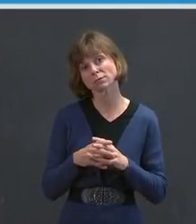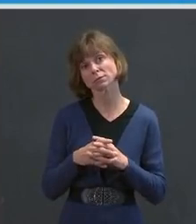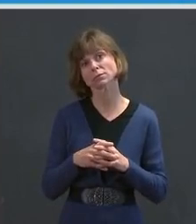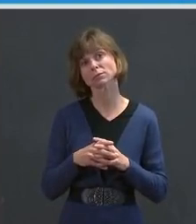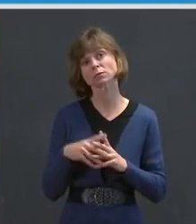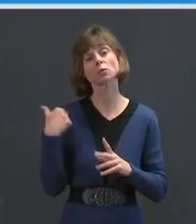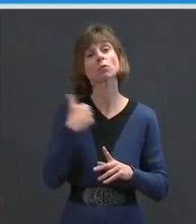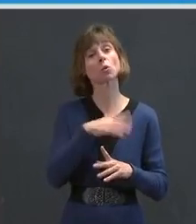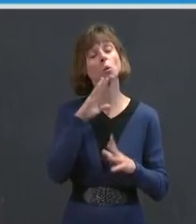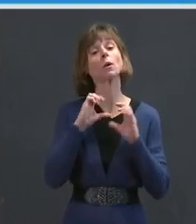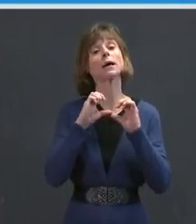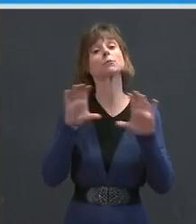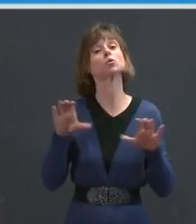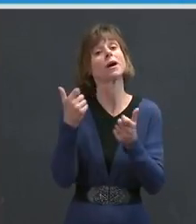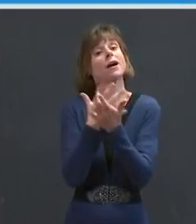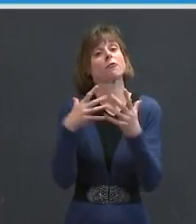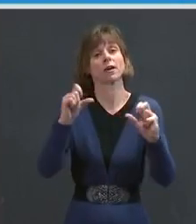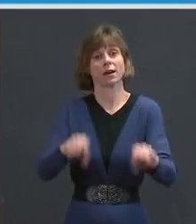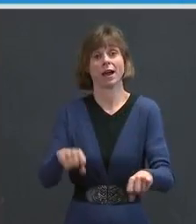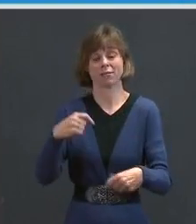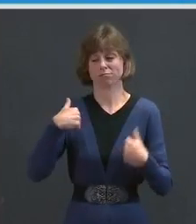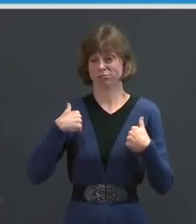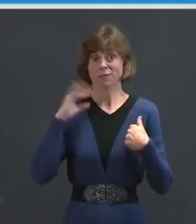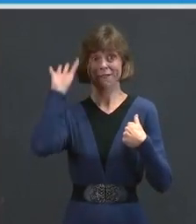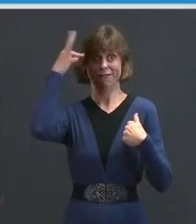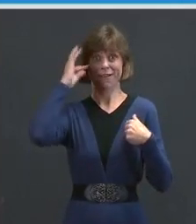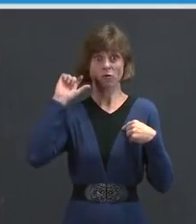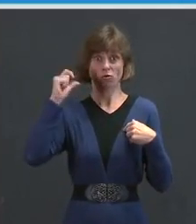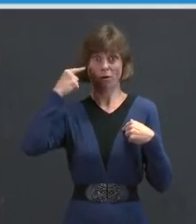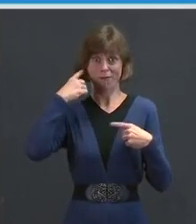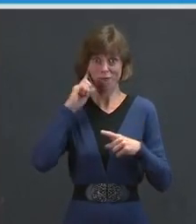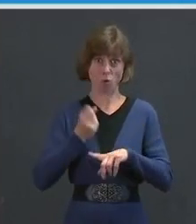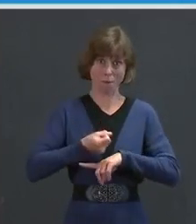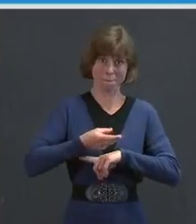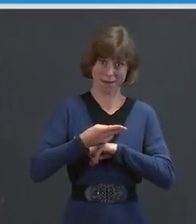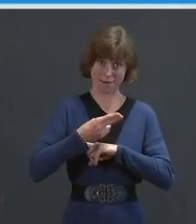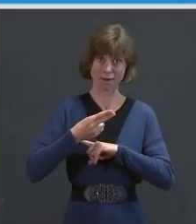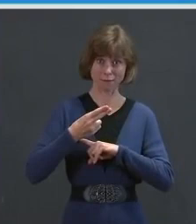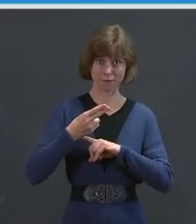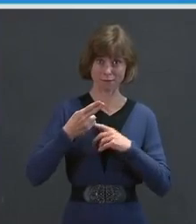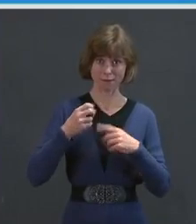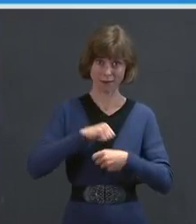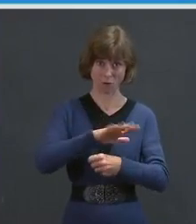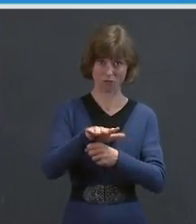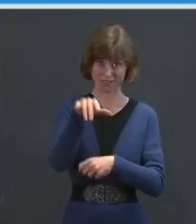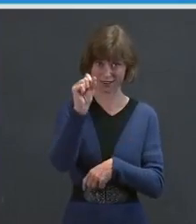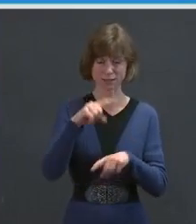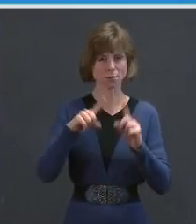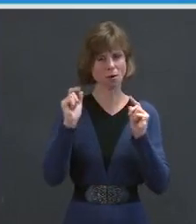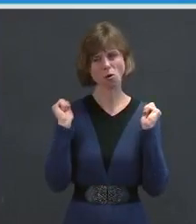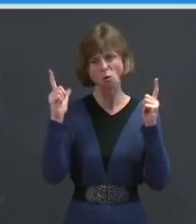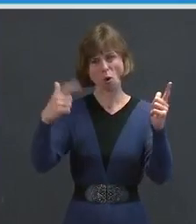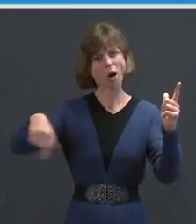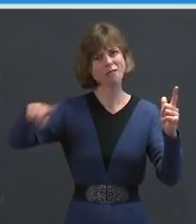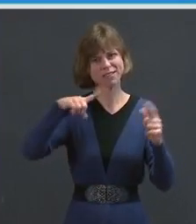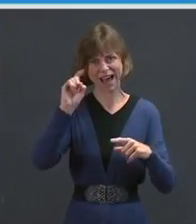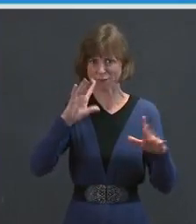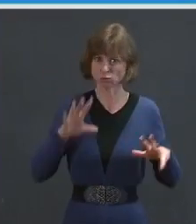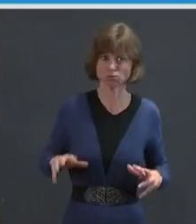as a federal government to defeat this virus. But it'll take all of us stepping up to do our